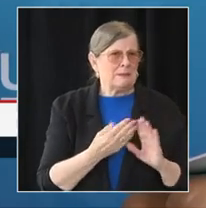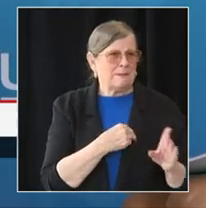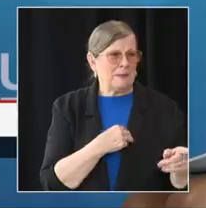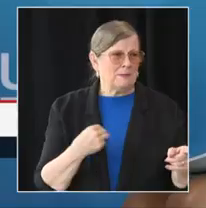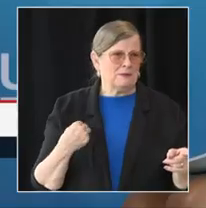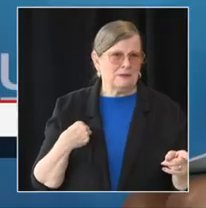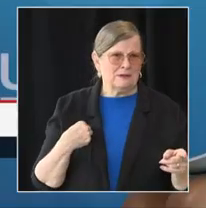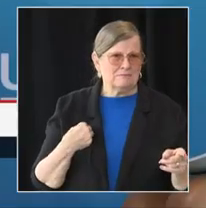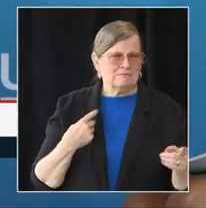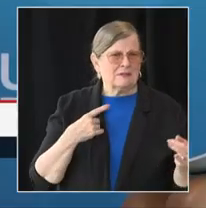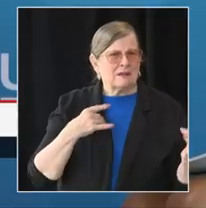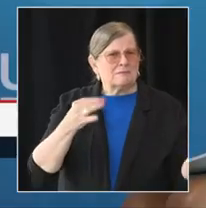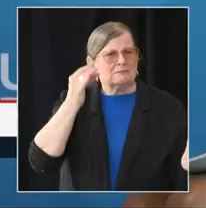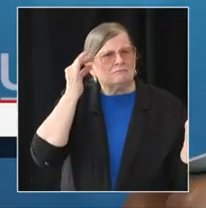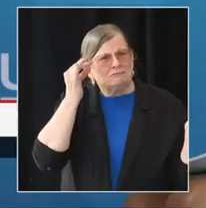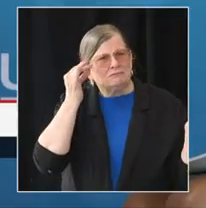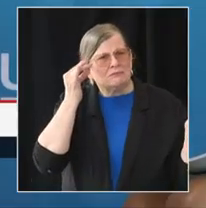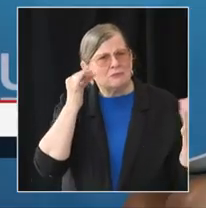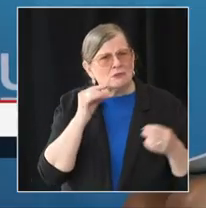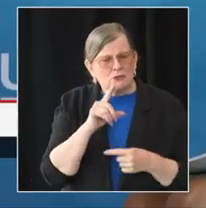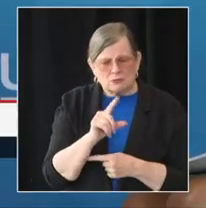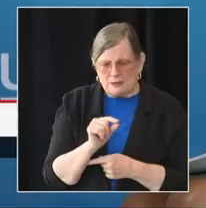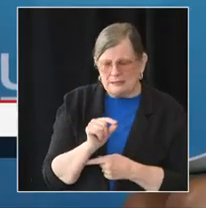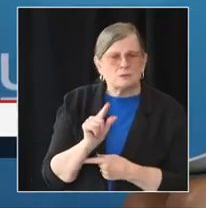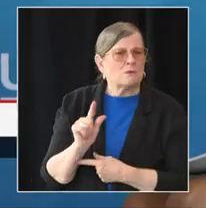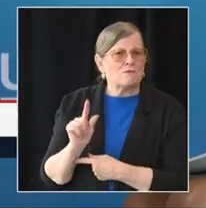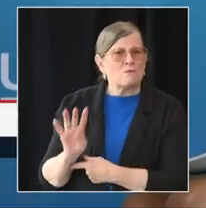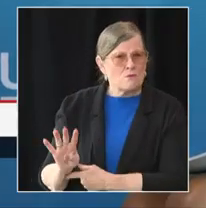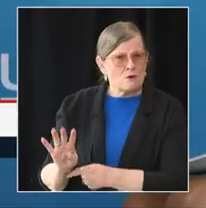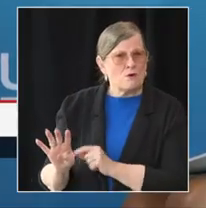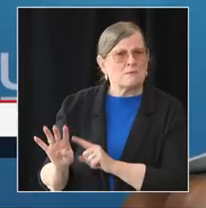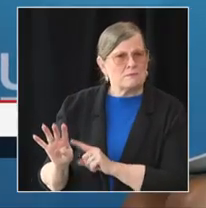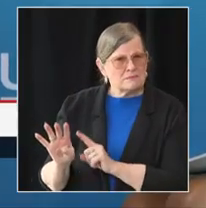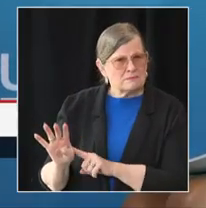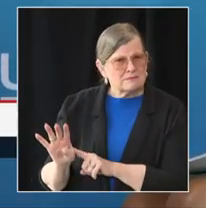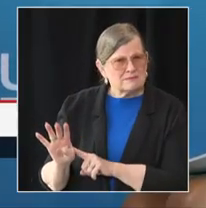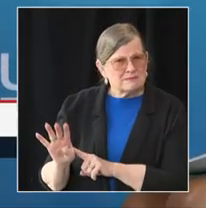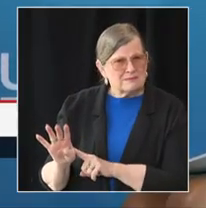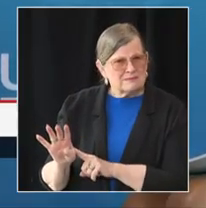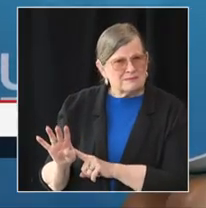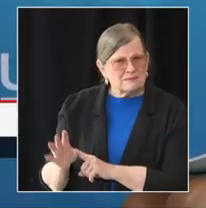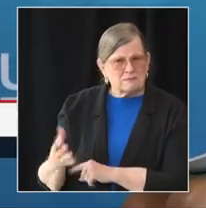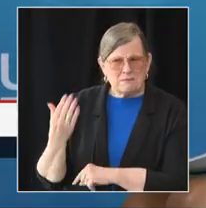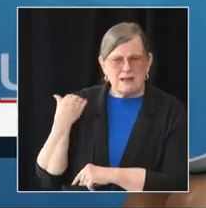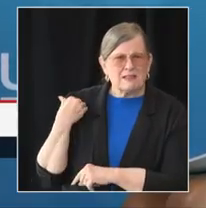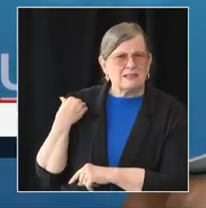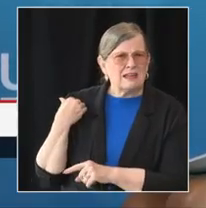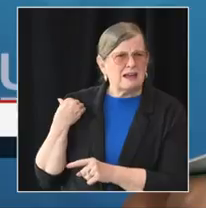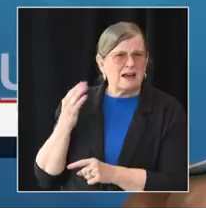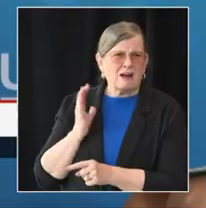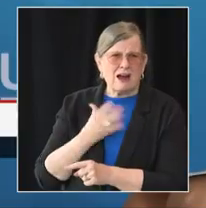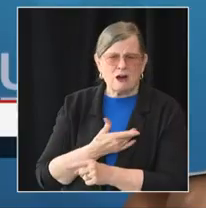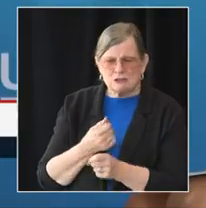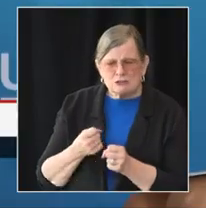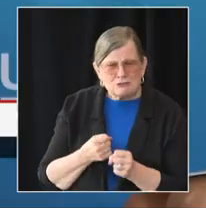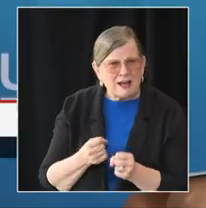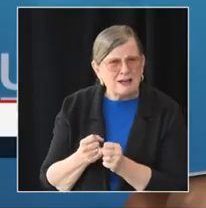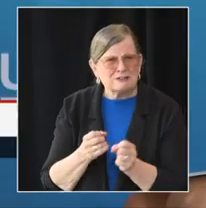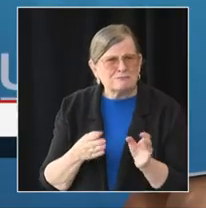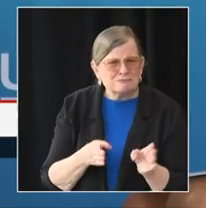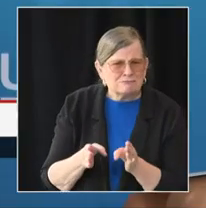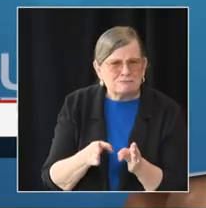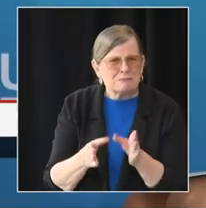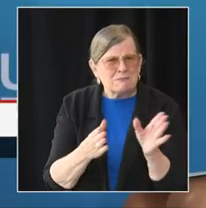In 2024, we saw our comeback strategies working. We, in